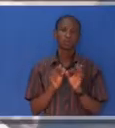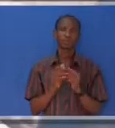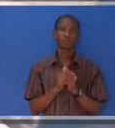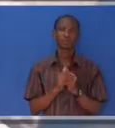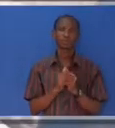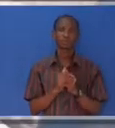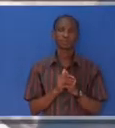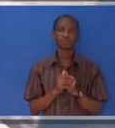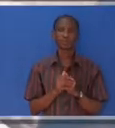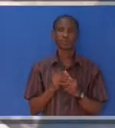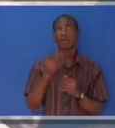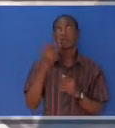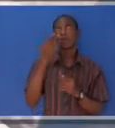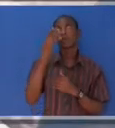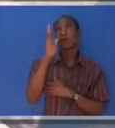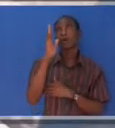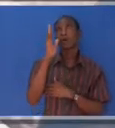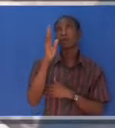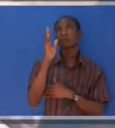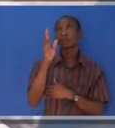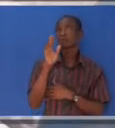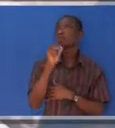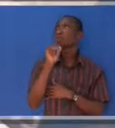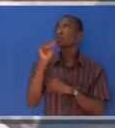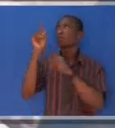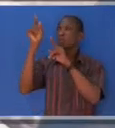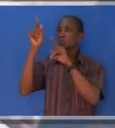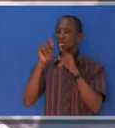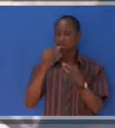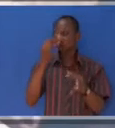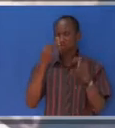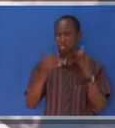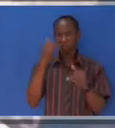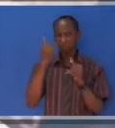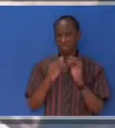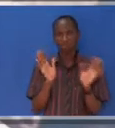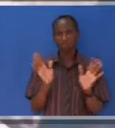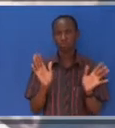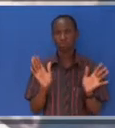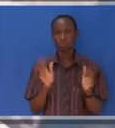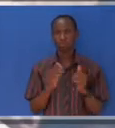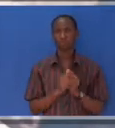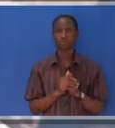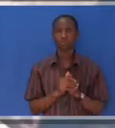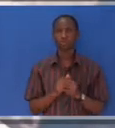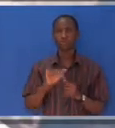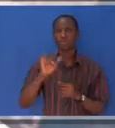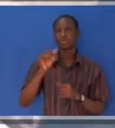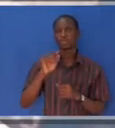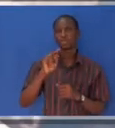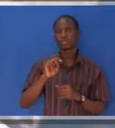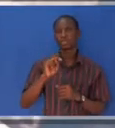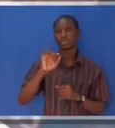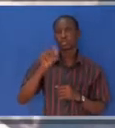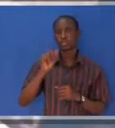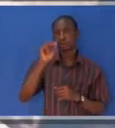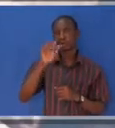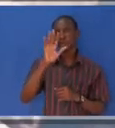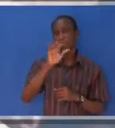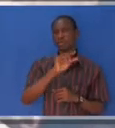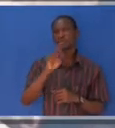God the Father is not going to do the final judgment. John 5:22. He